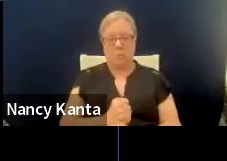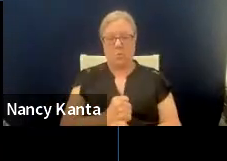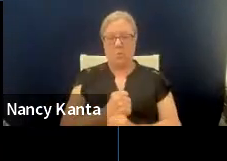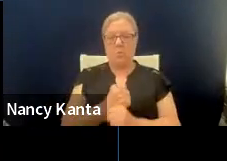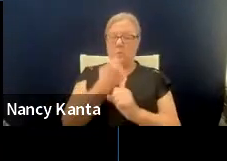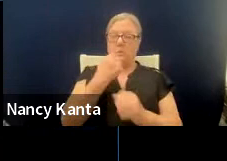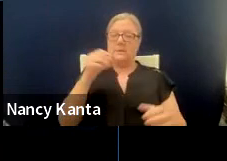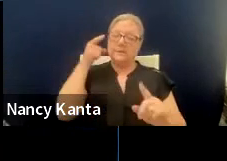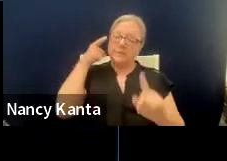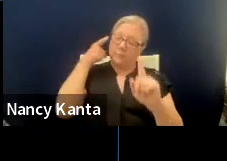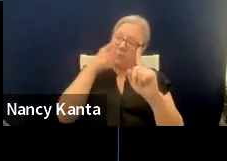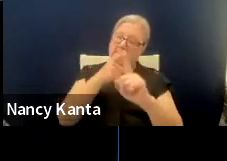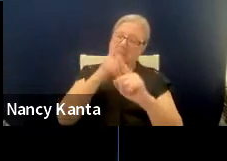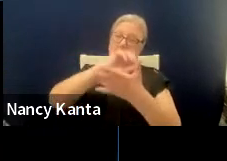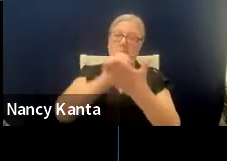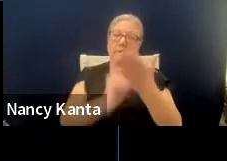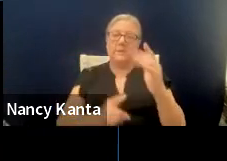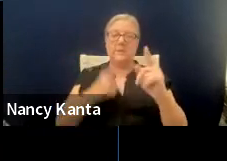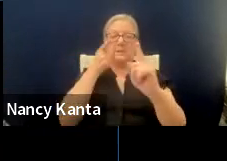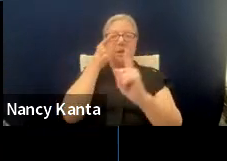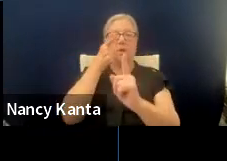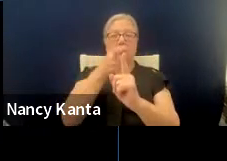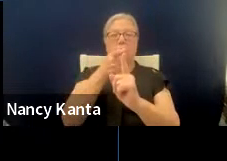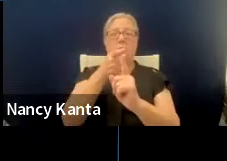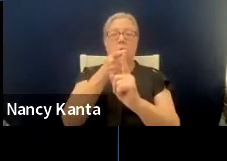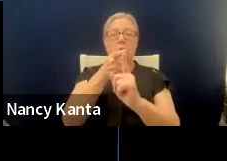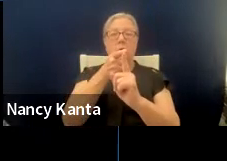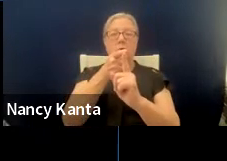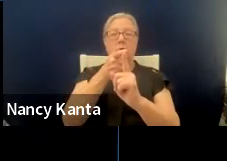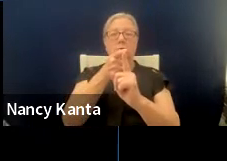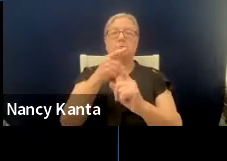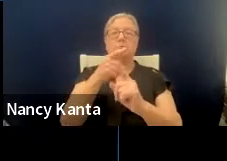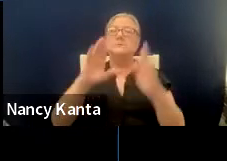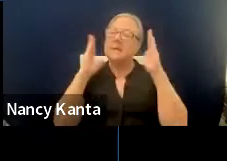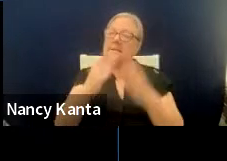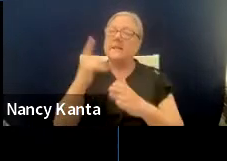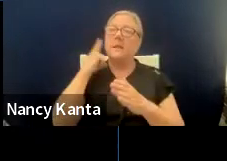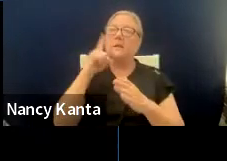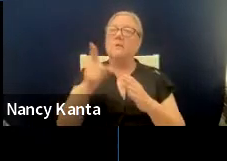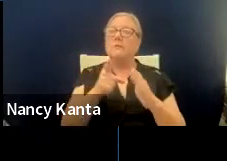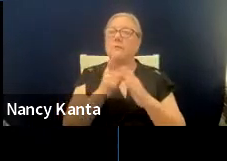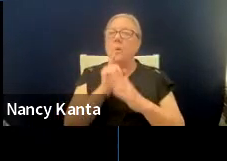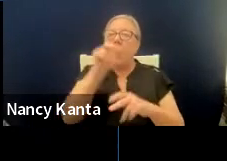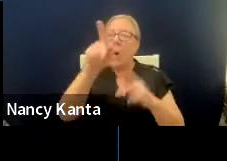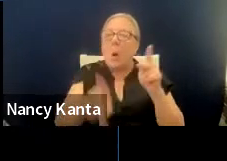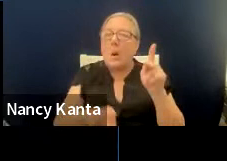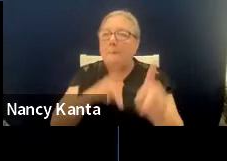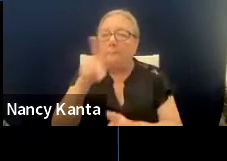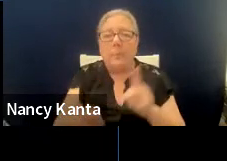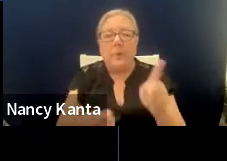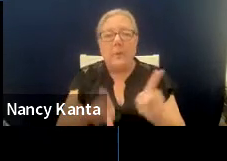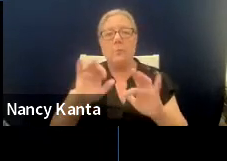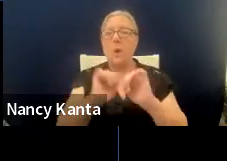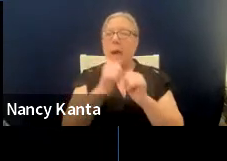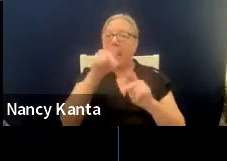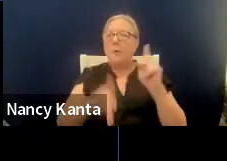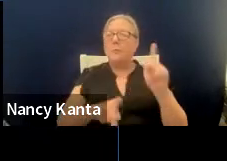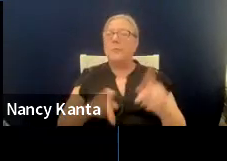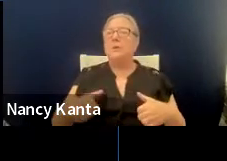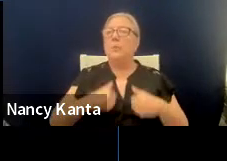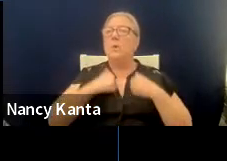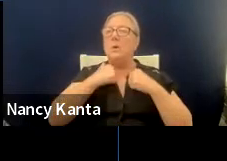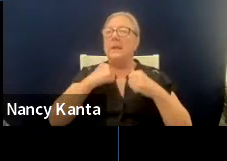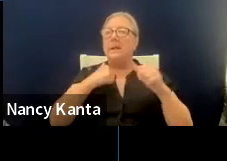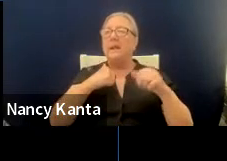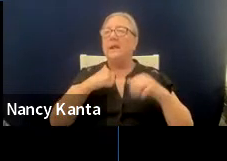specific design goals that are centered at a very human scale. So thinking about how people live around